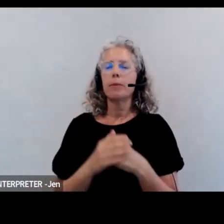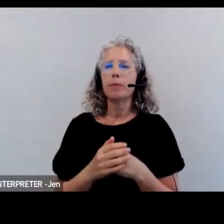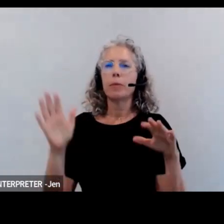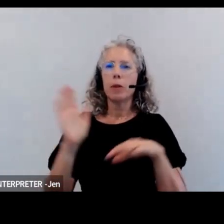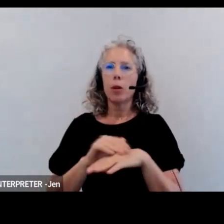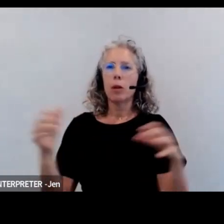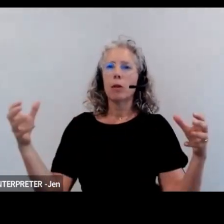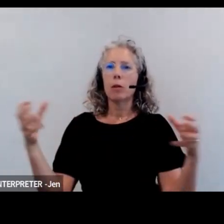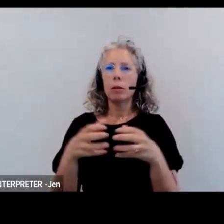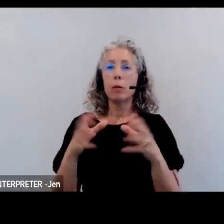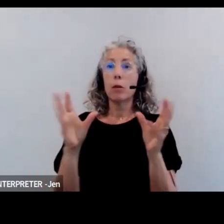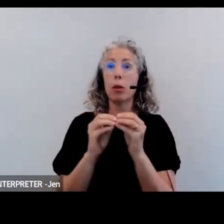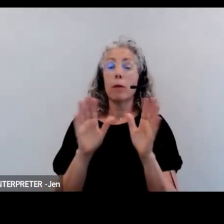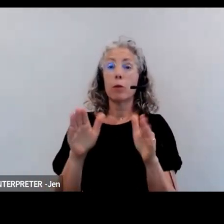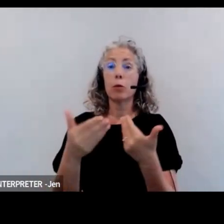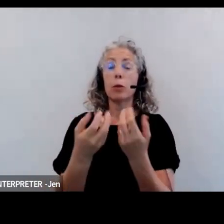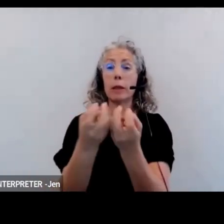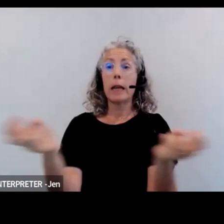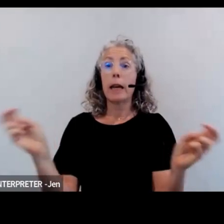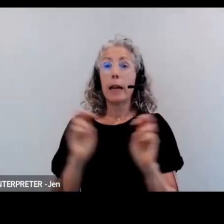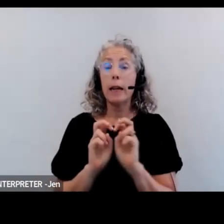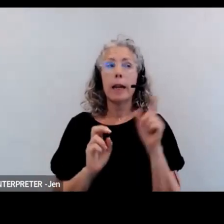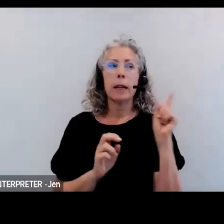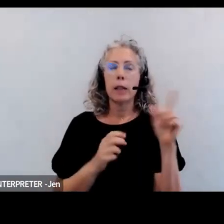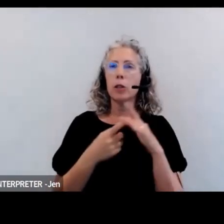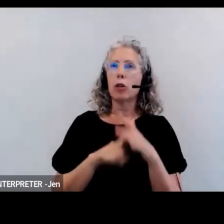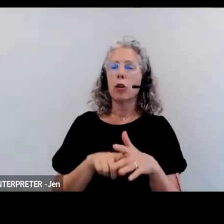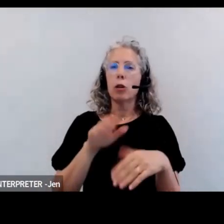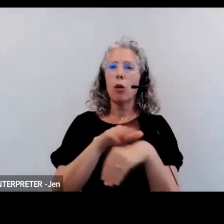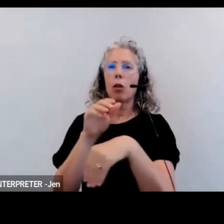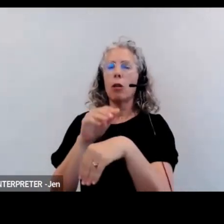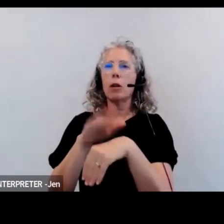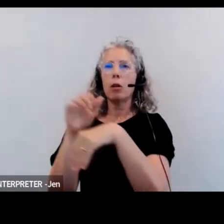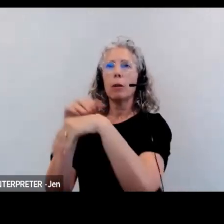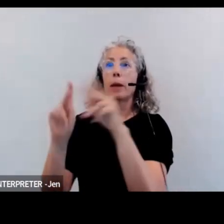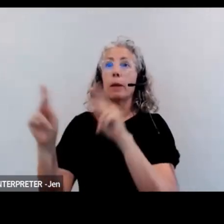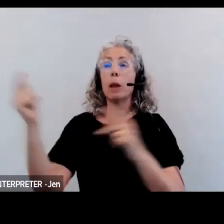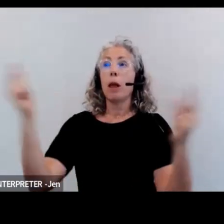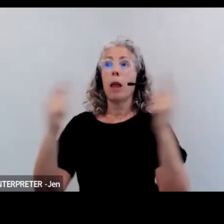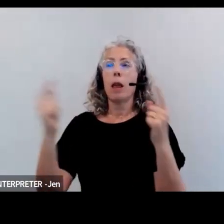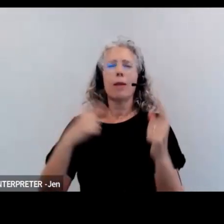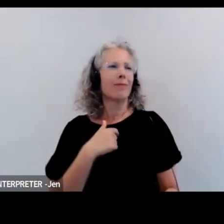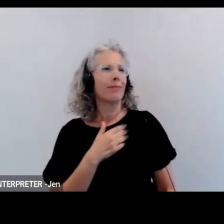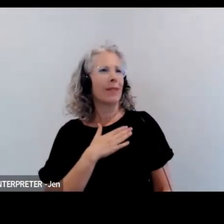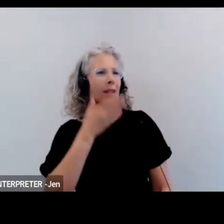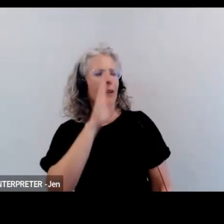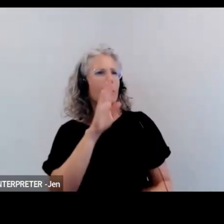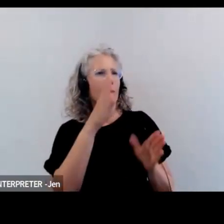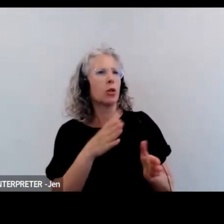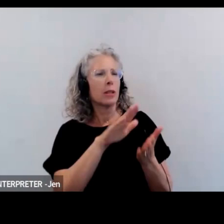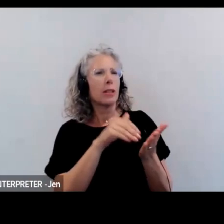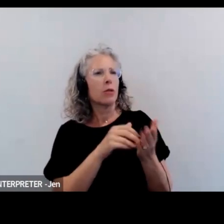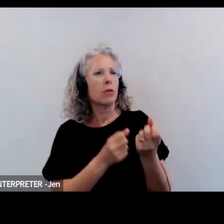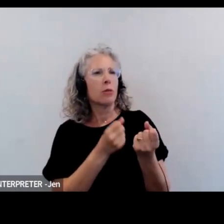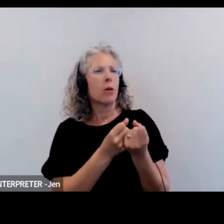called us into the conference room. We sat at a table, and then he started calling people in. And my first thought is like, oh my God, person-centered